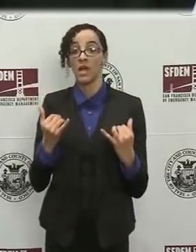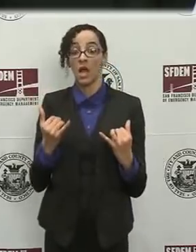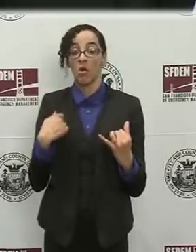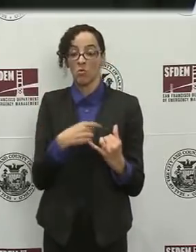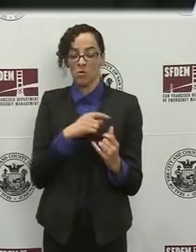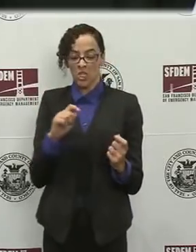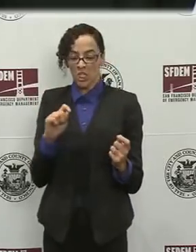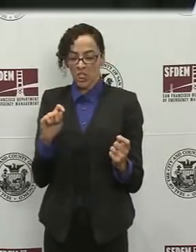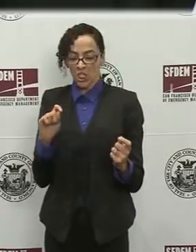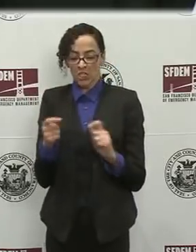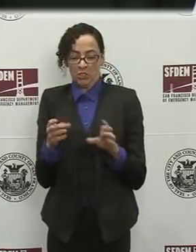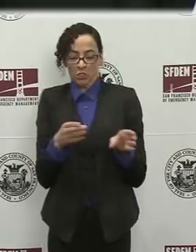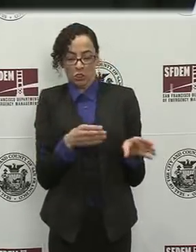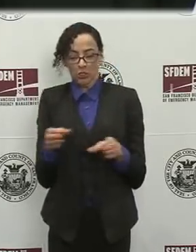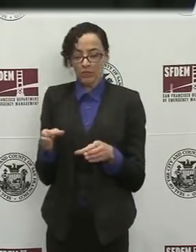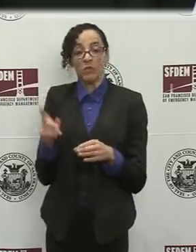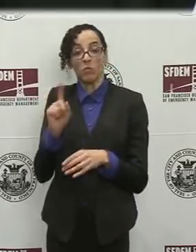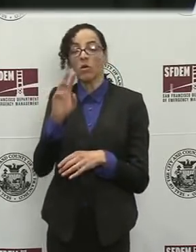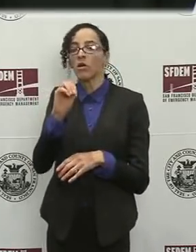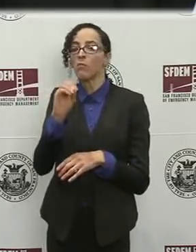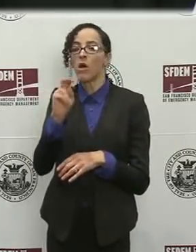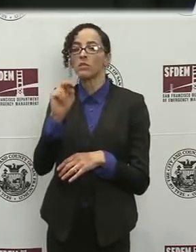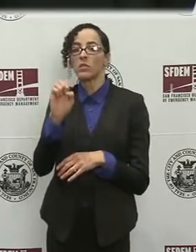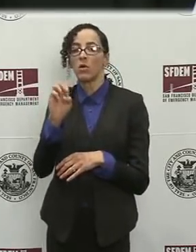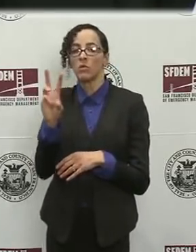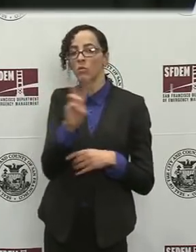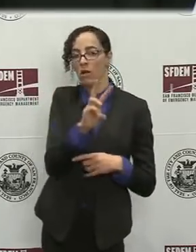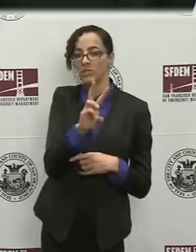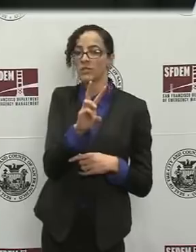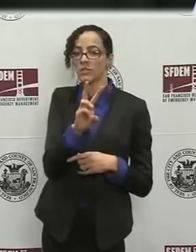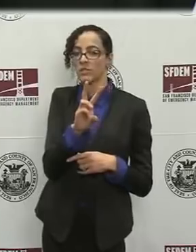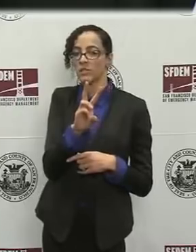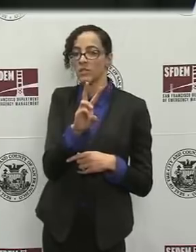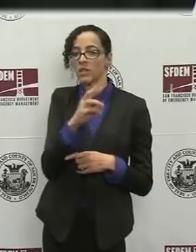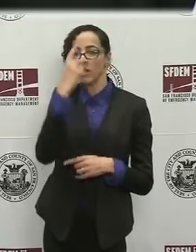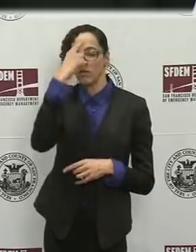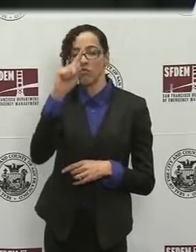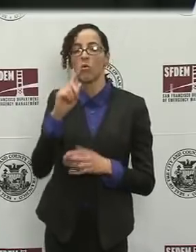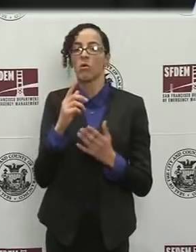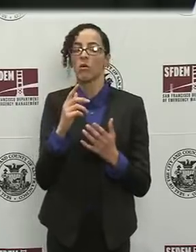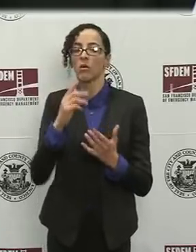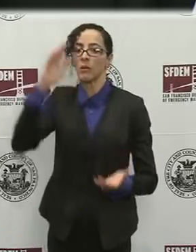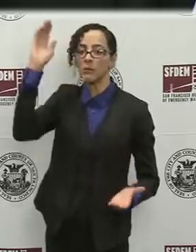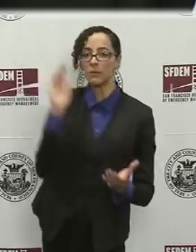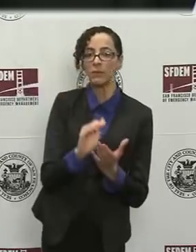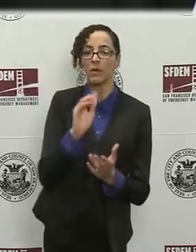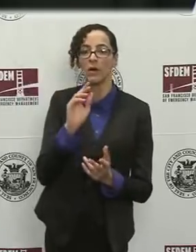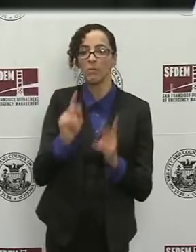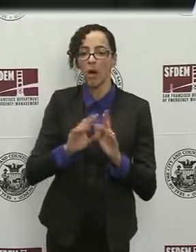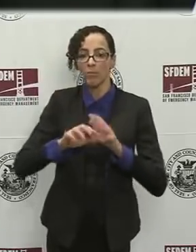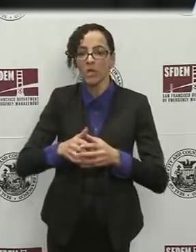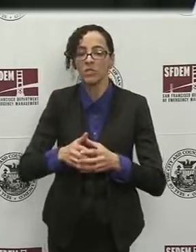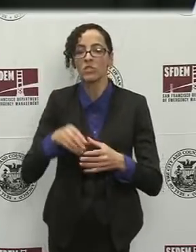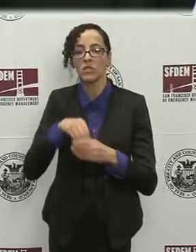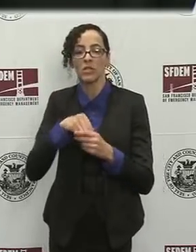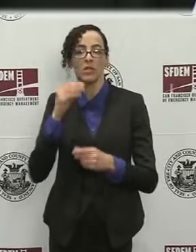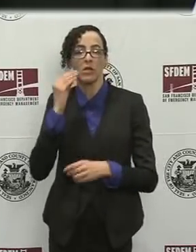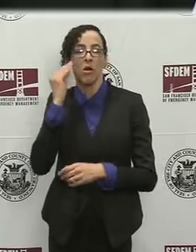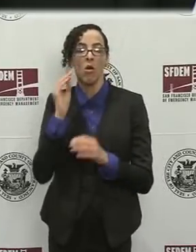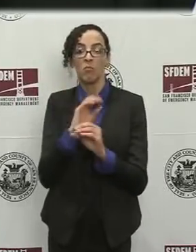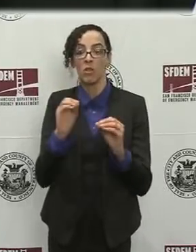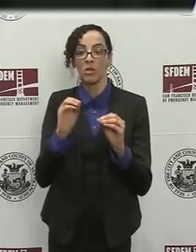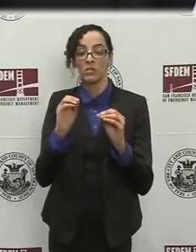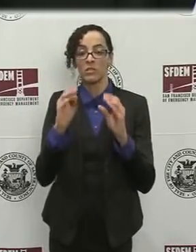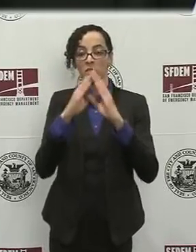West, and rather than that being a shelter to achieve the reduced population in our homeless shelter system, that will